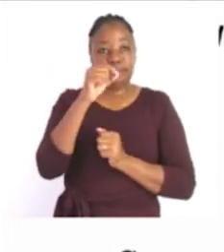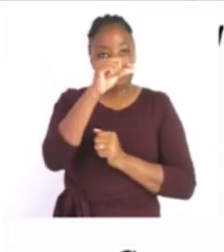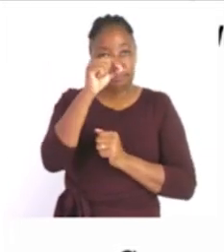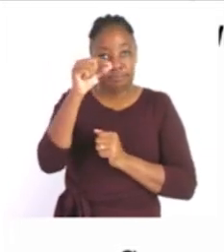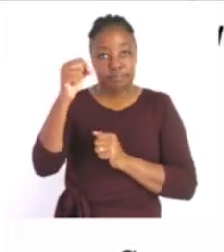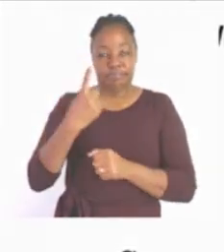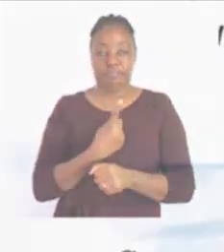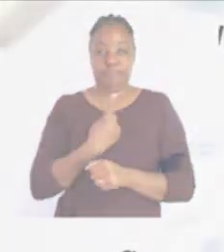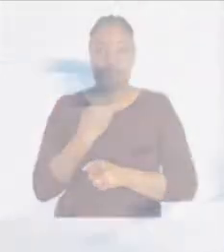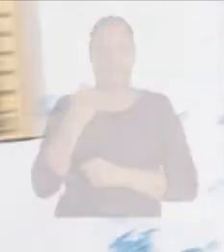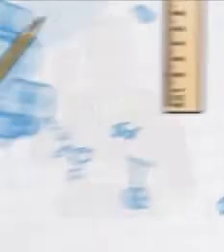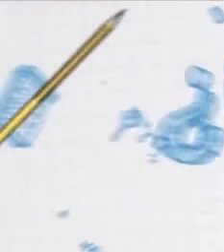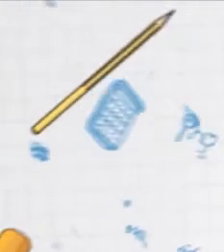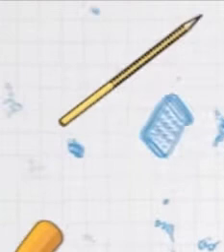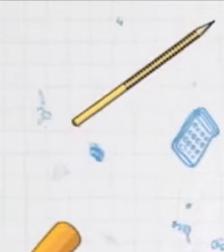it down.